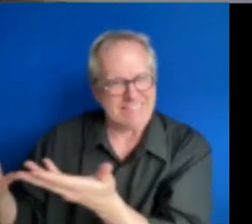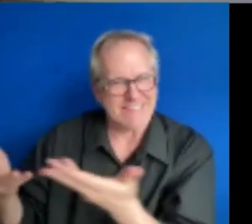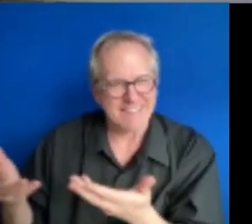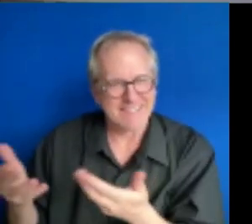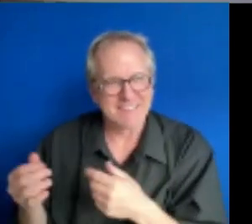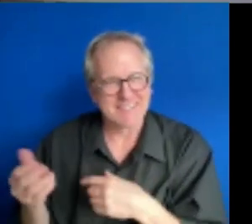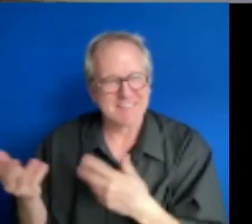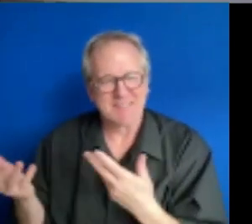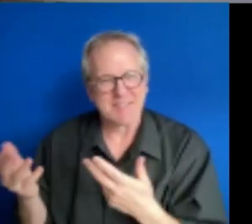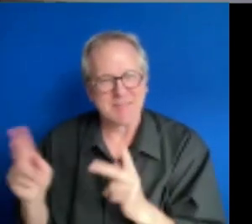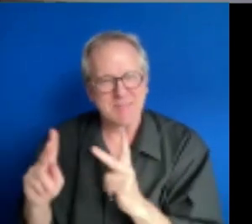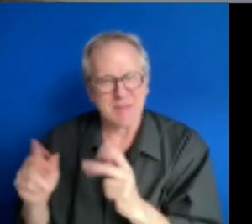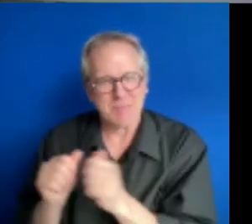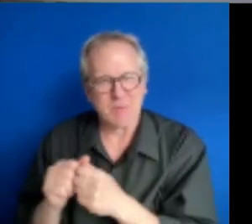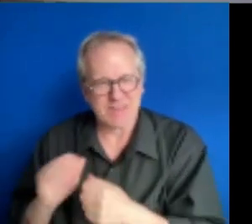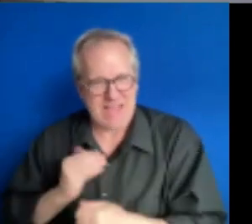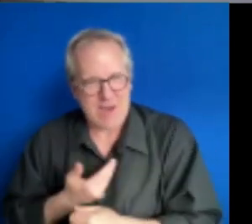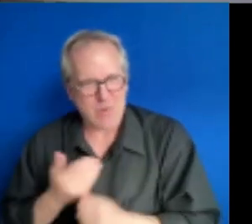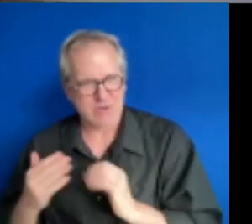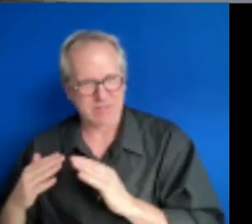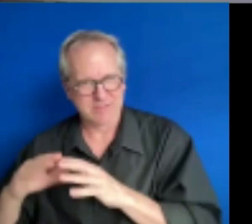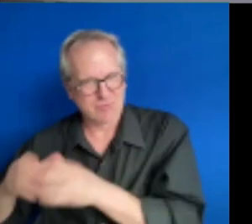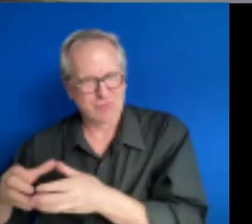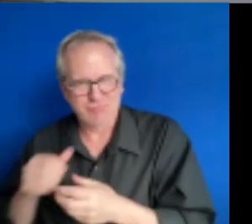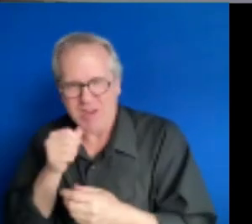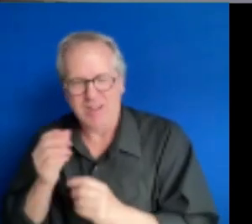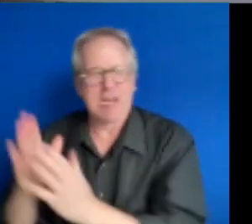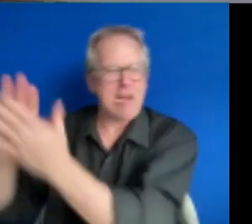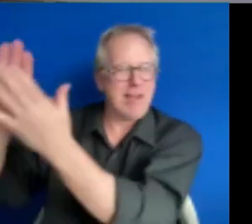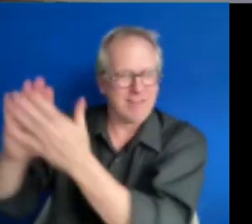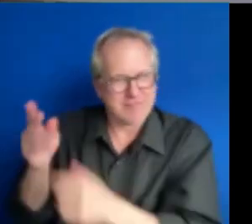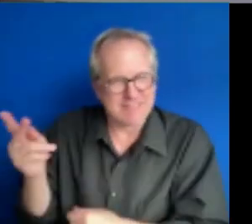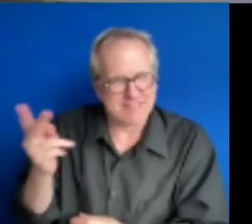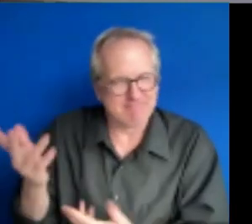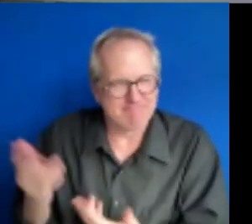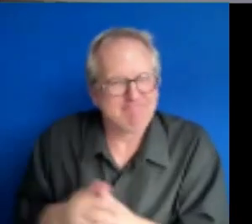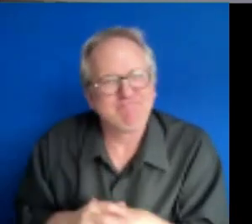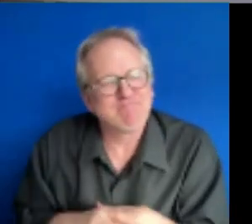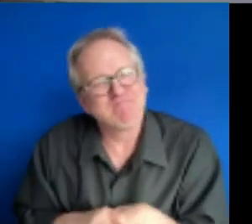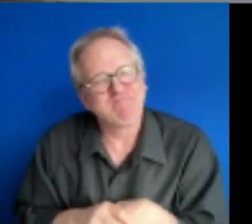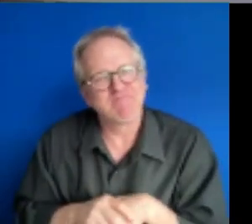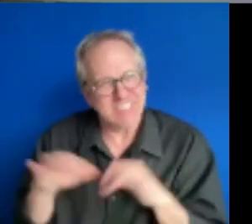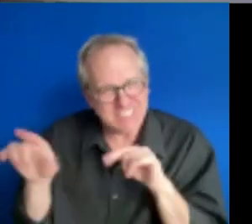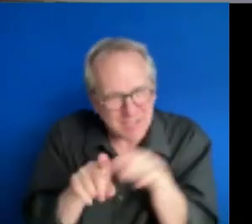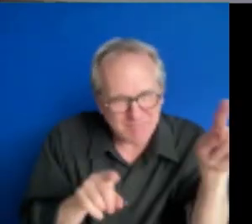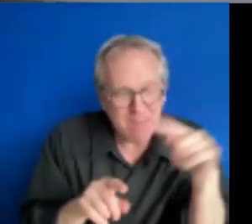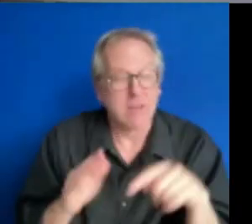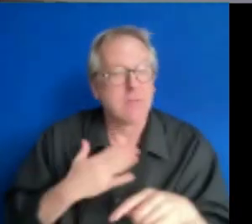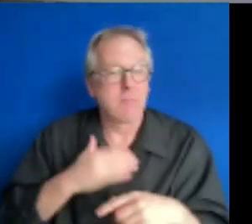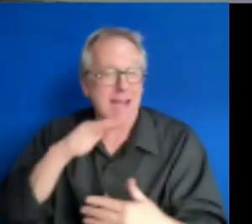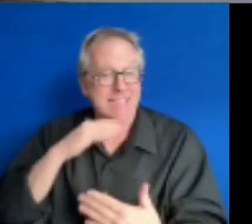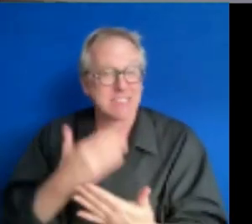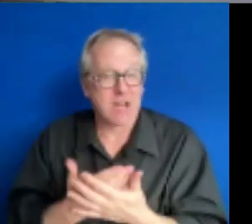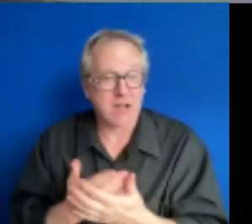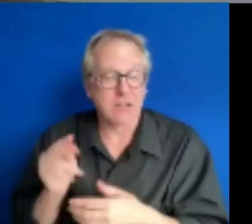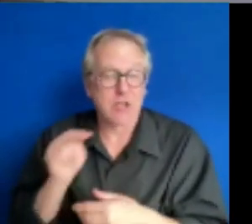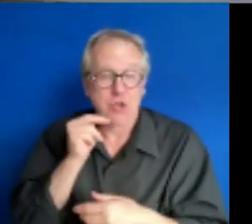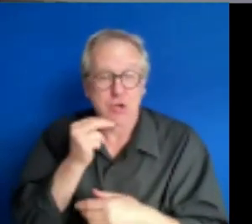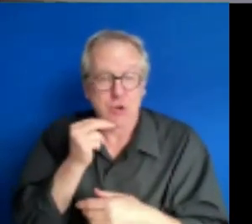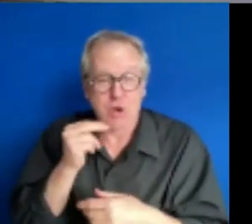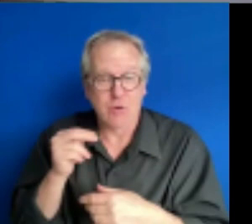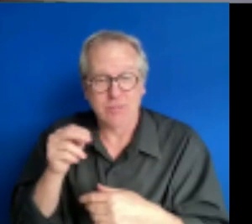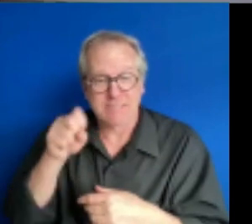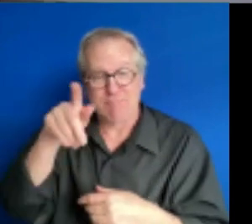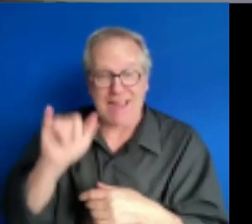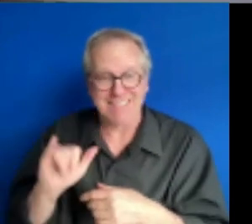as people within our community. And I really, my daughter is on the spectrum. She is neurospicy, as she